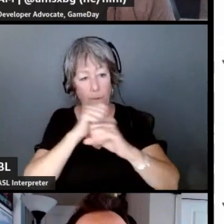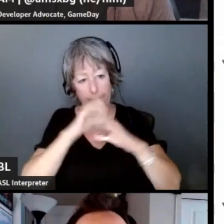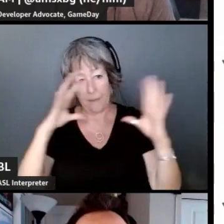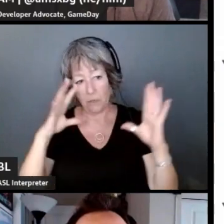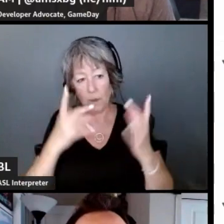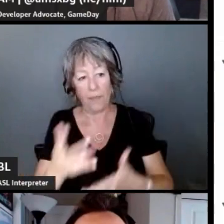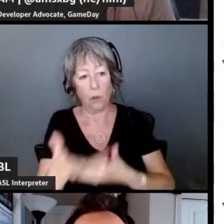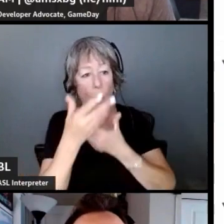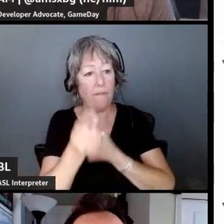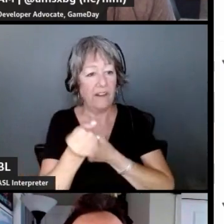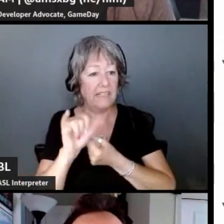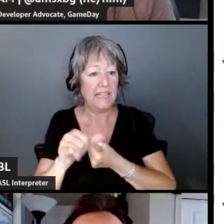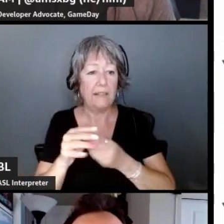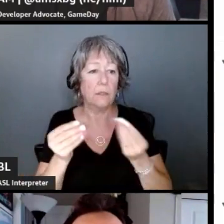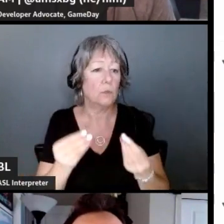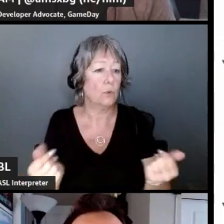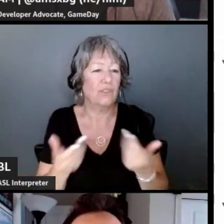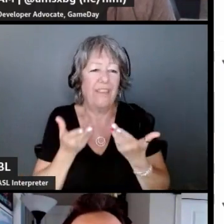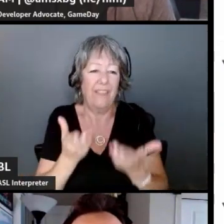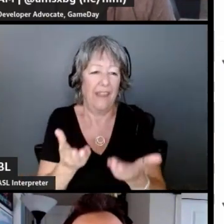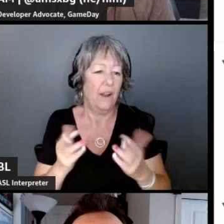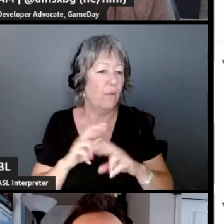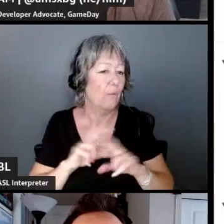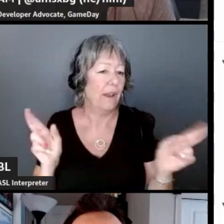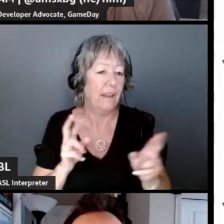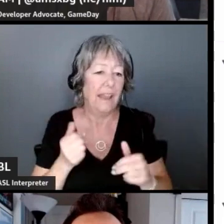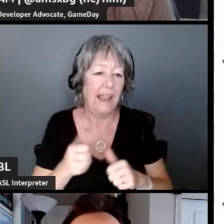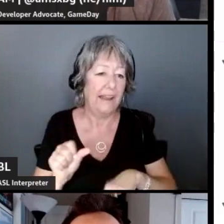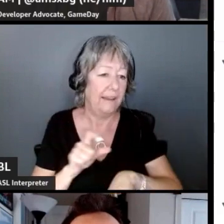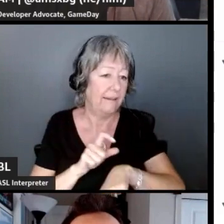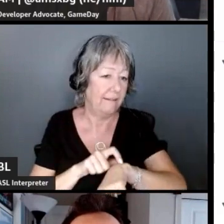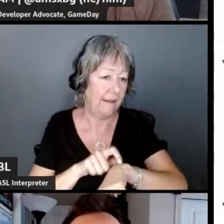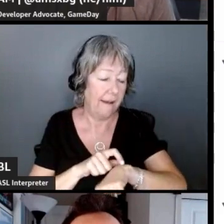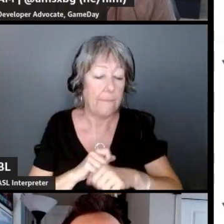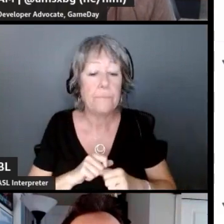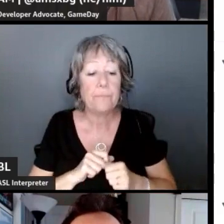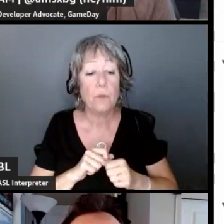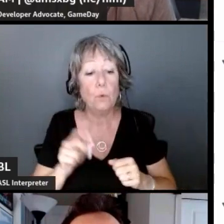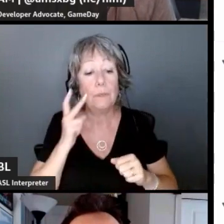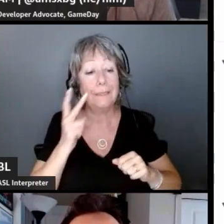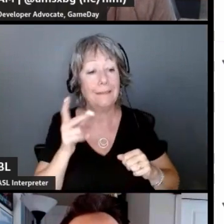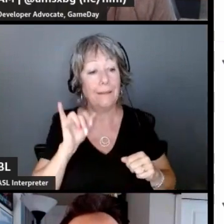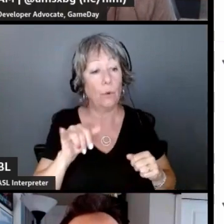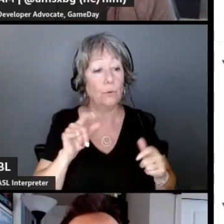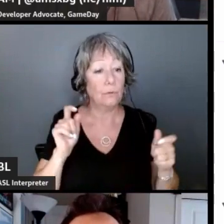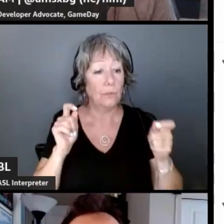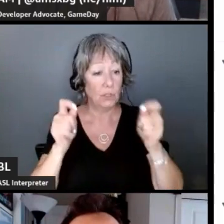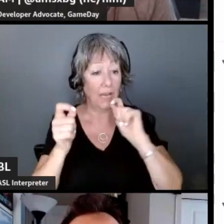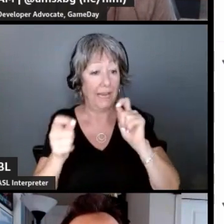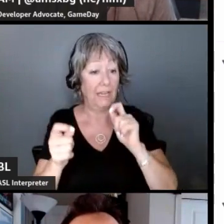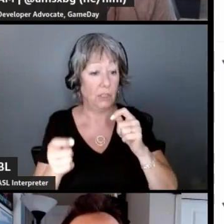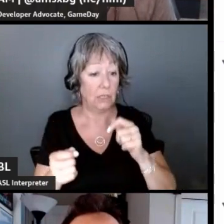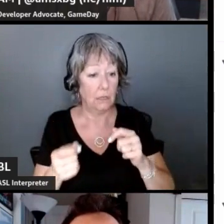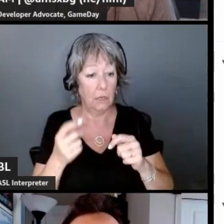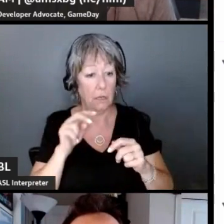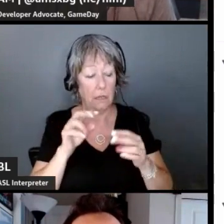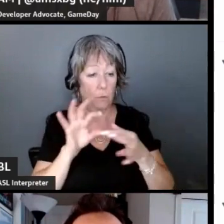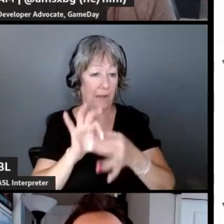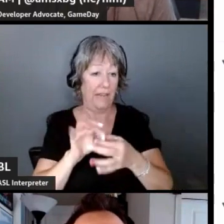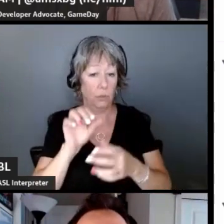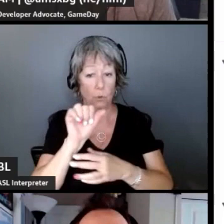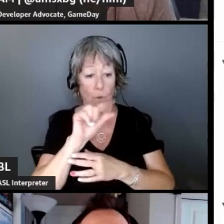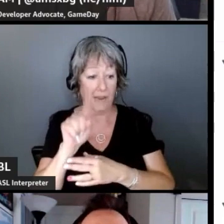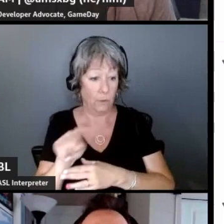that the solution is always working. And you can see the change in terms of the AZ, and you will not